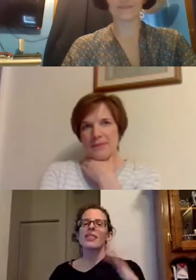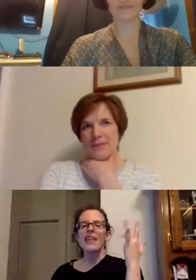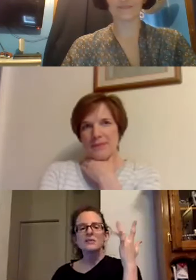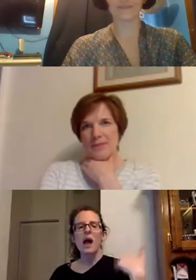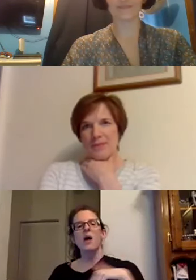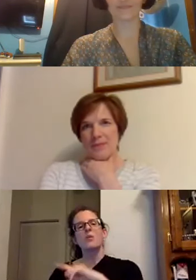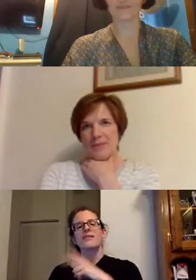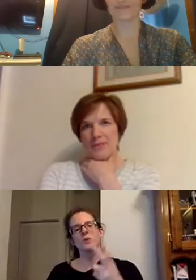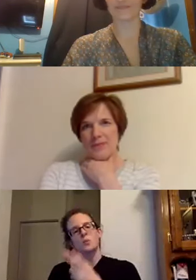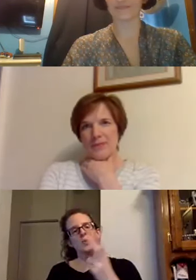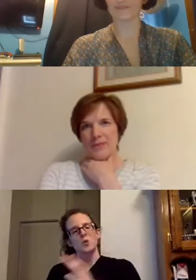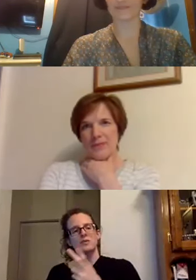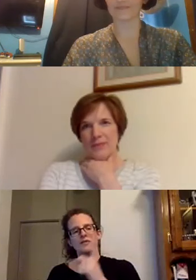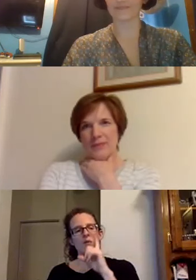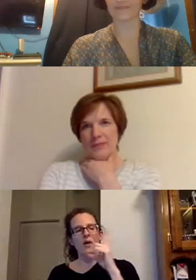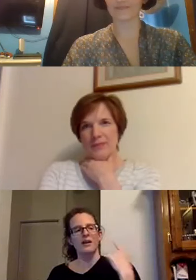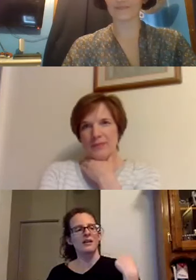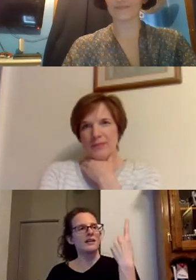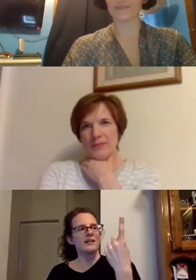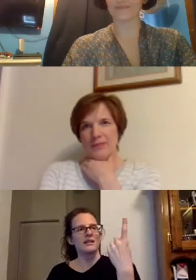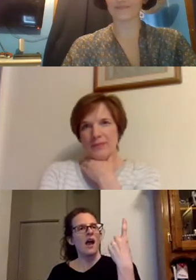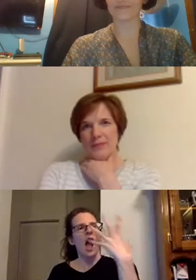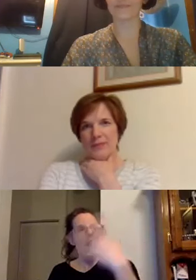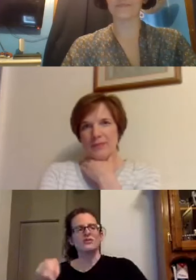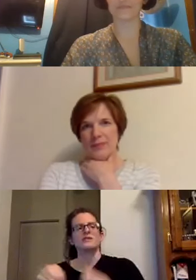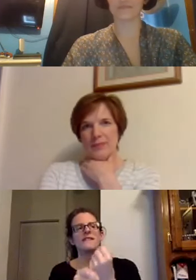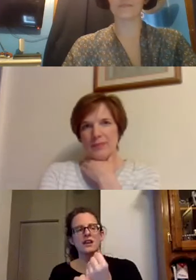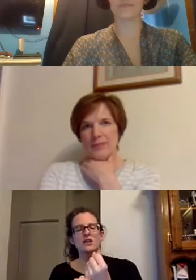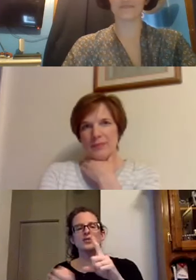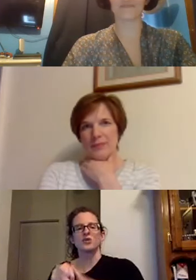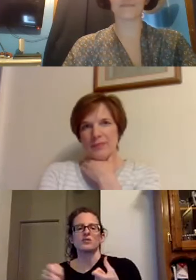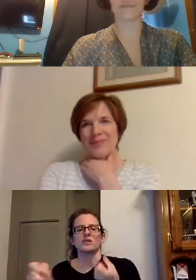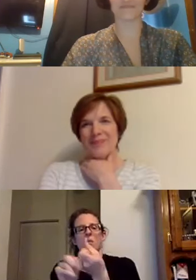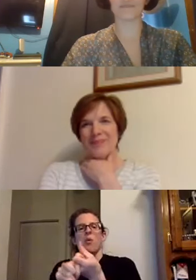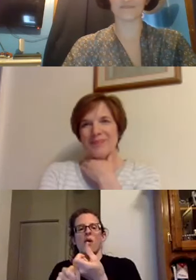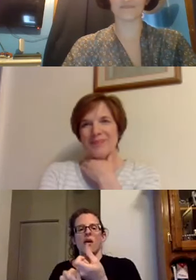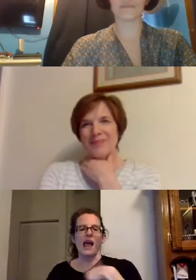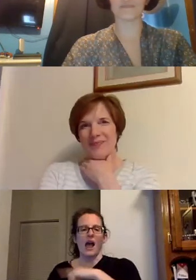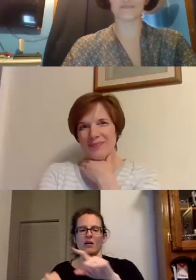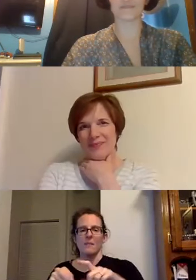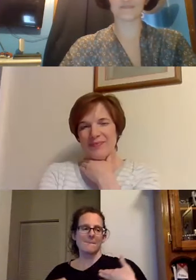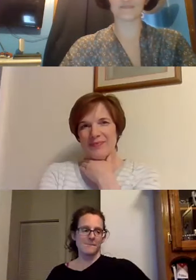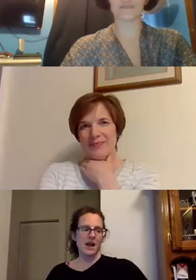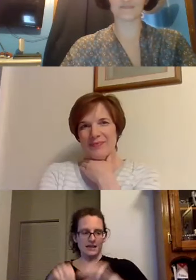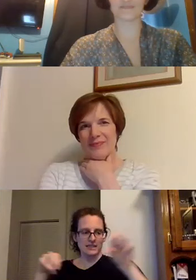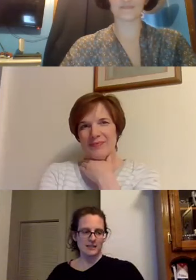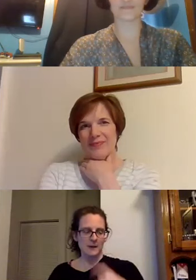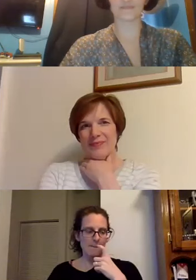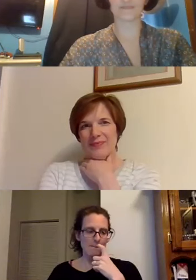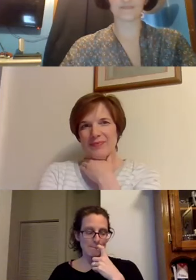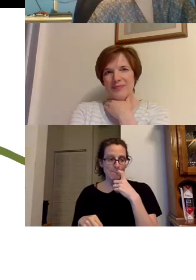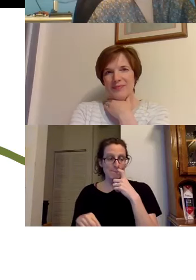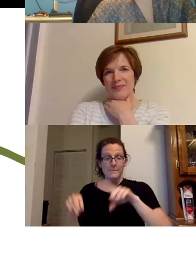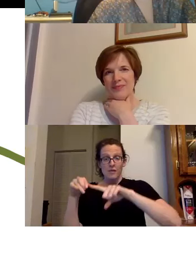for centuries to support that organ's system. It's pretty cool, huh? Frequency is a measurable rate of